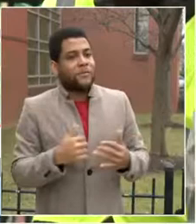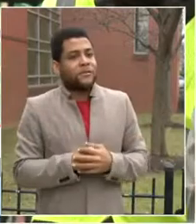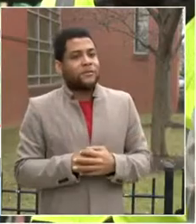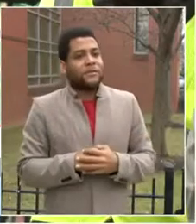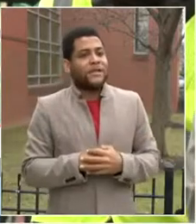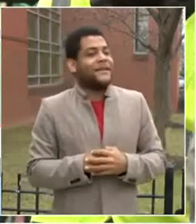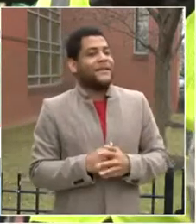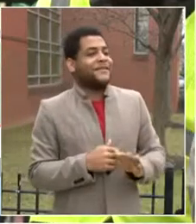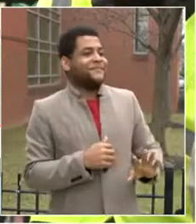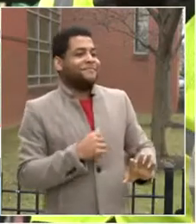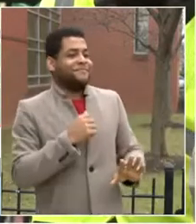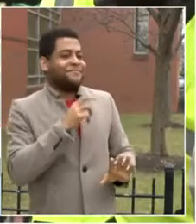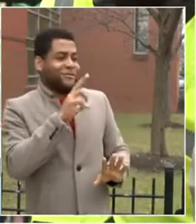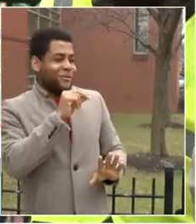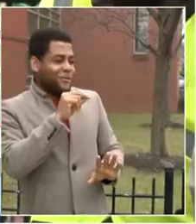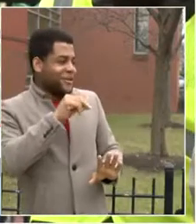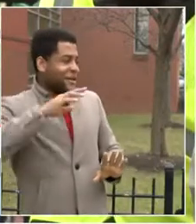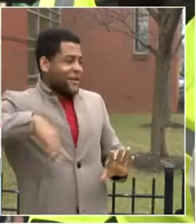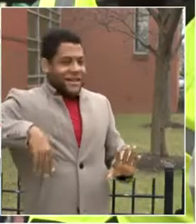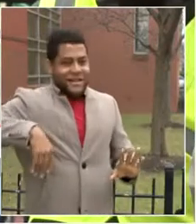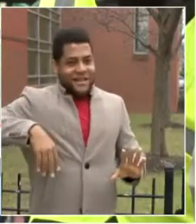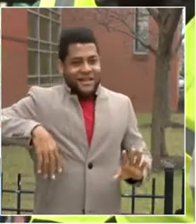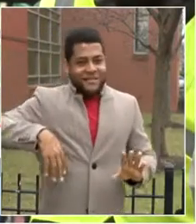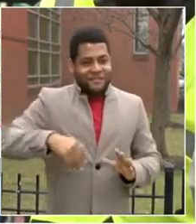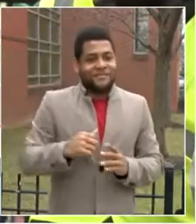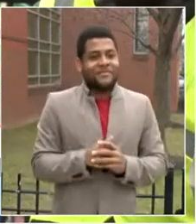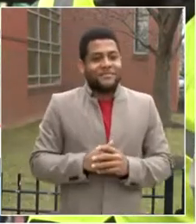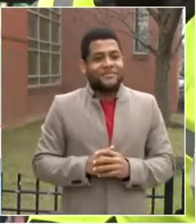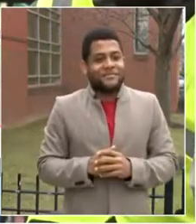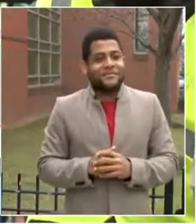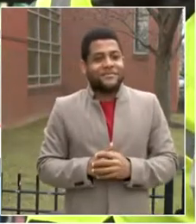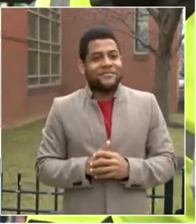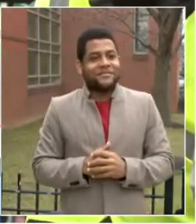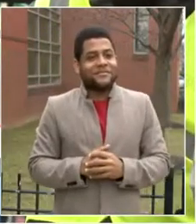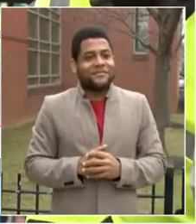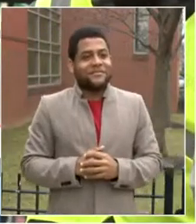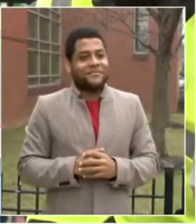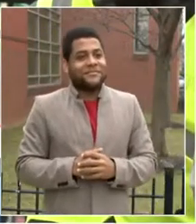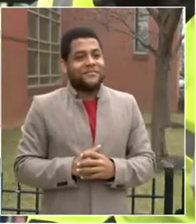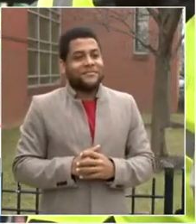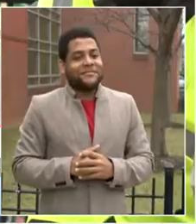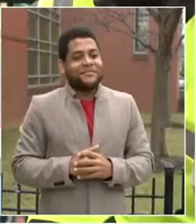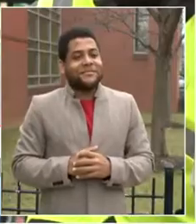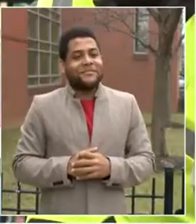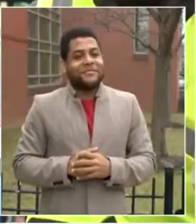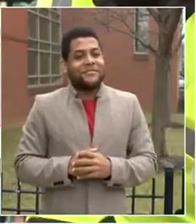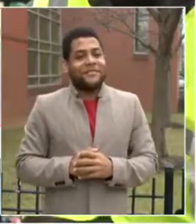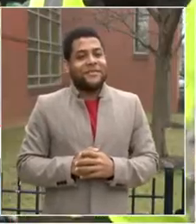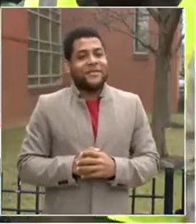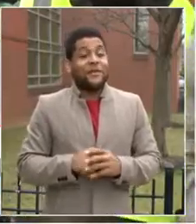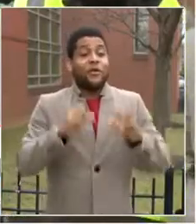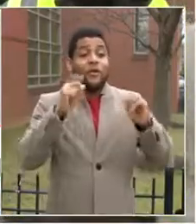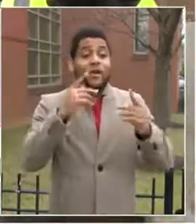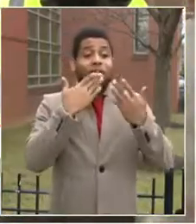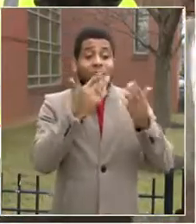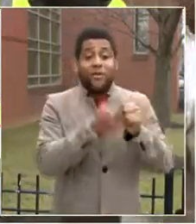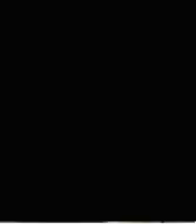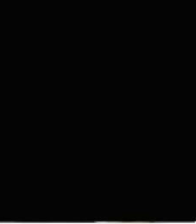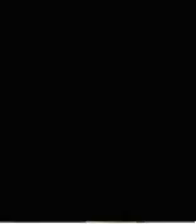as yet, Mark. Okay, thank you, everybody.